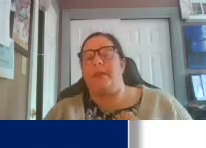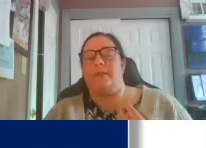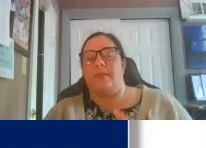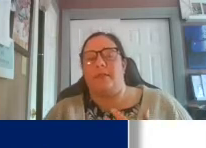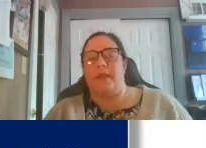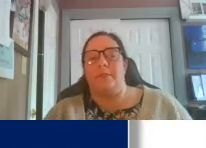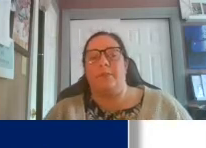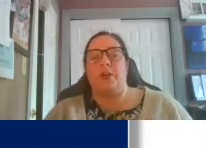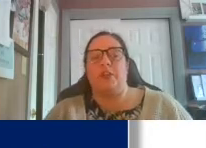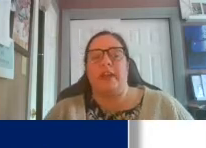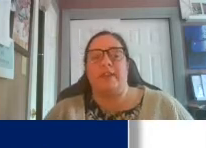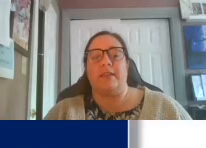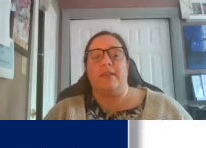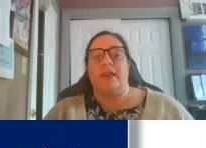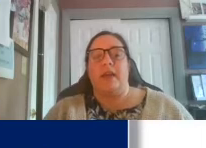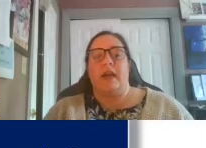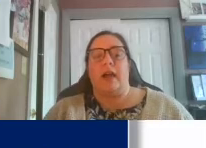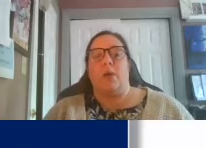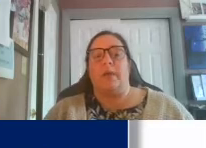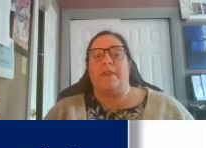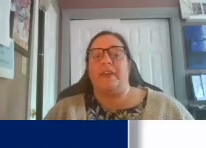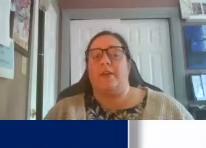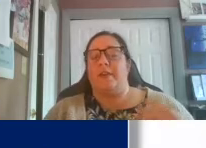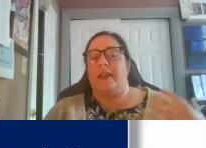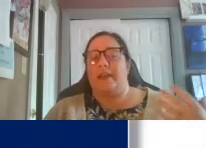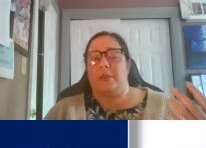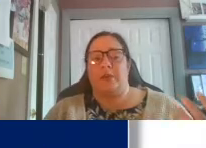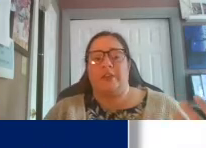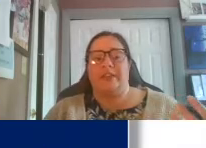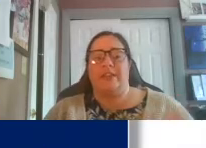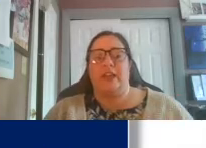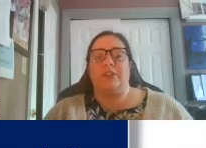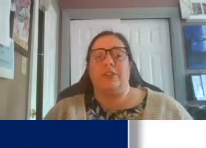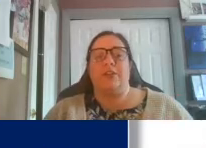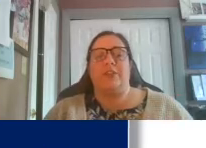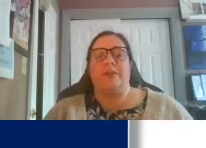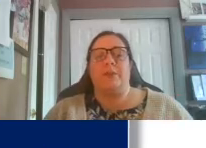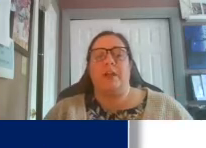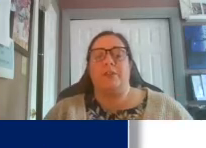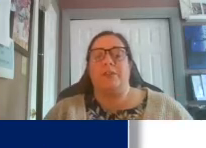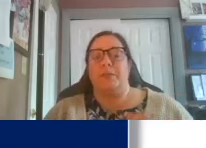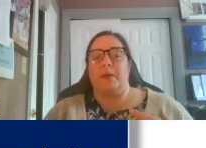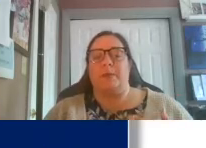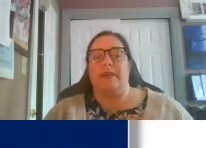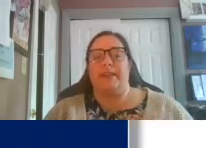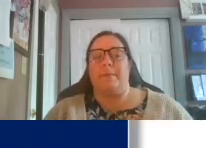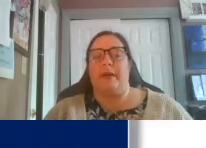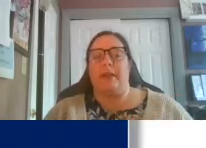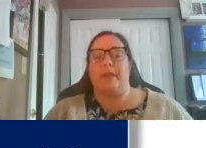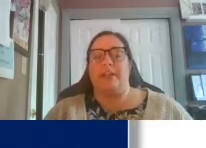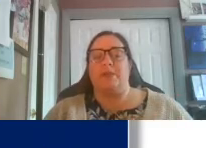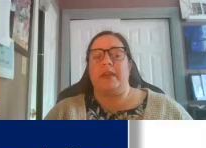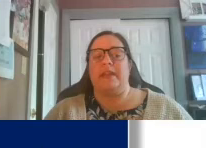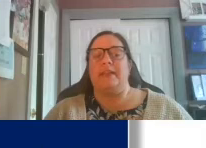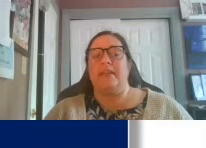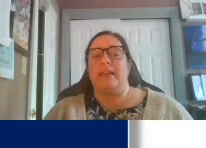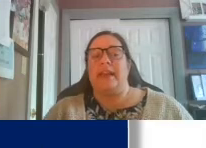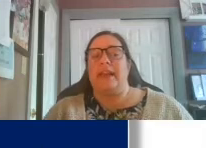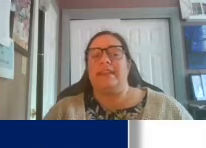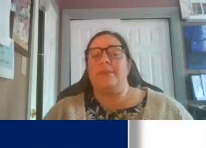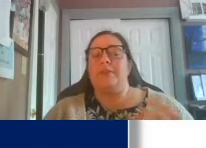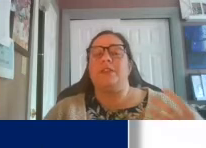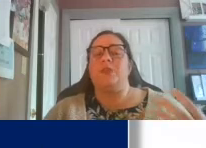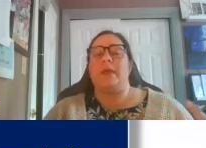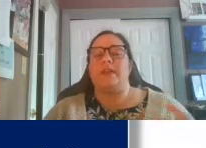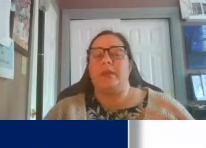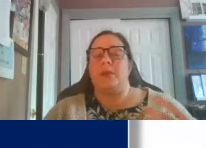have that button and they can push it. We have to help find emergency shelters. We talked earlier about putting in that money management.